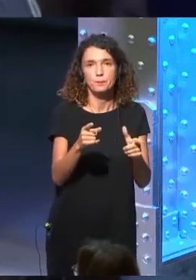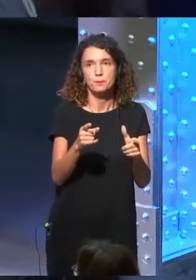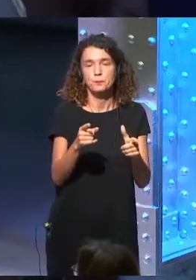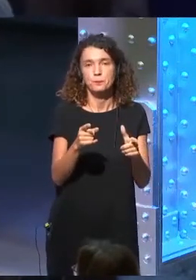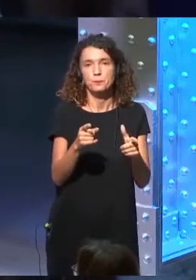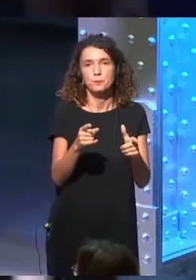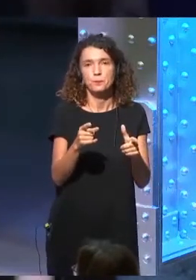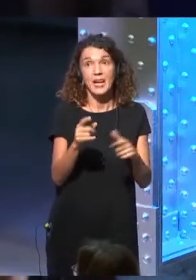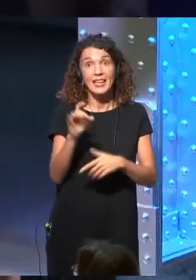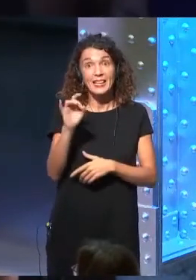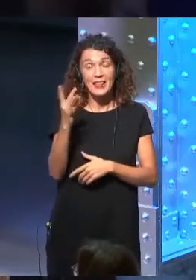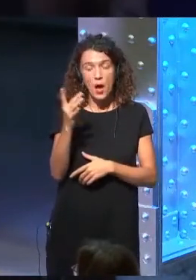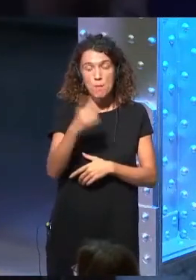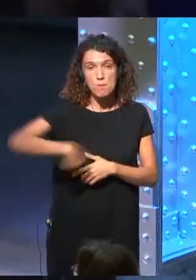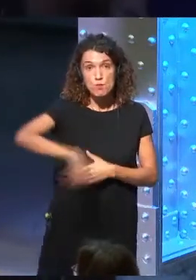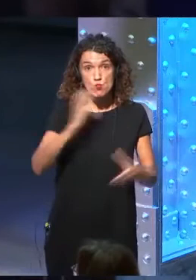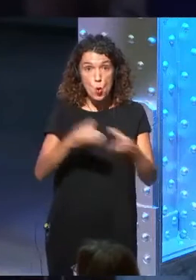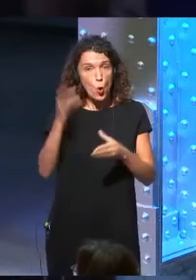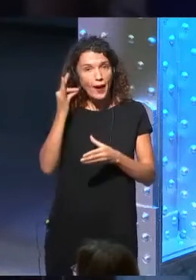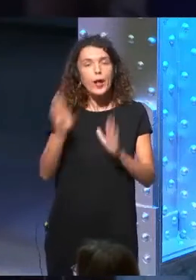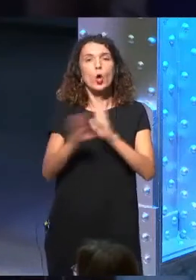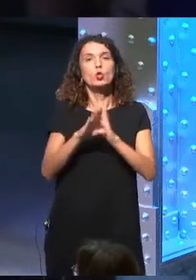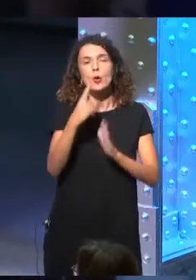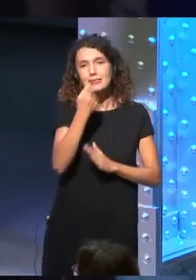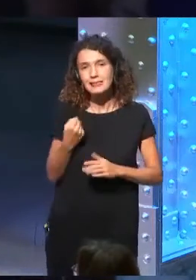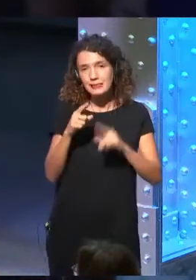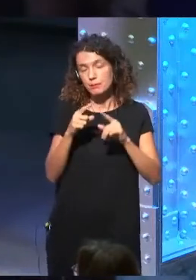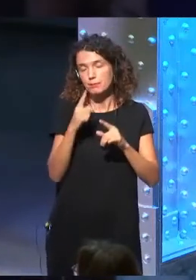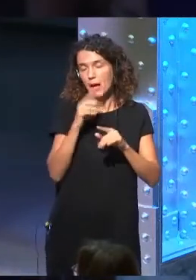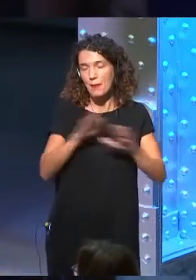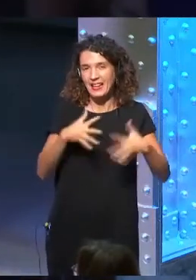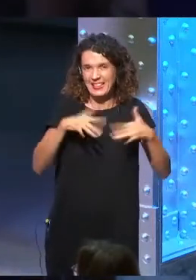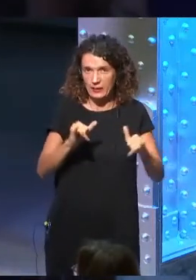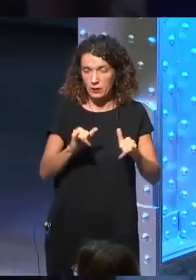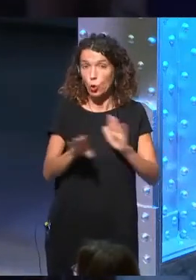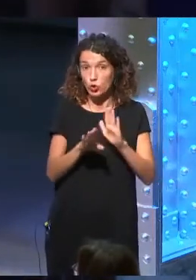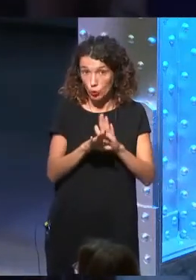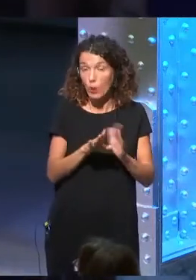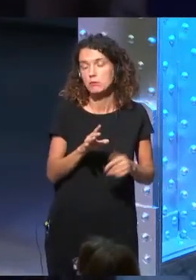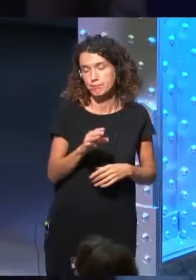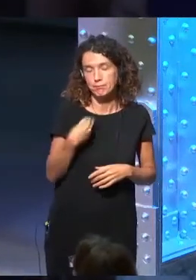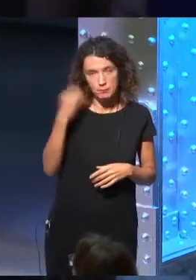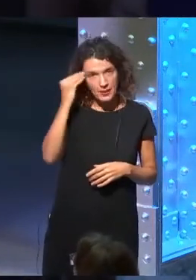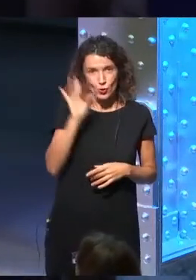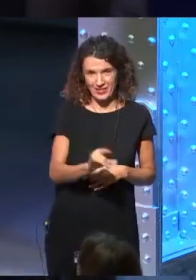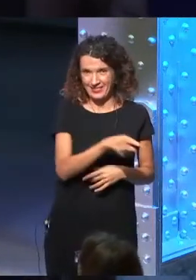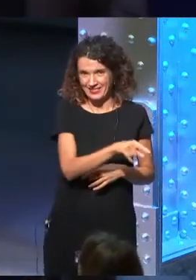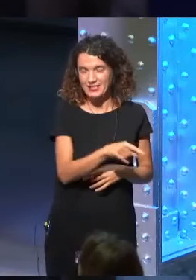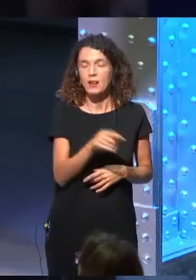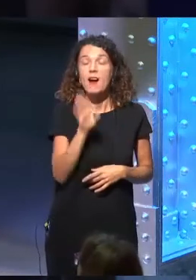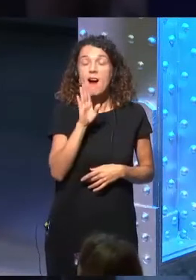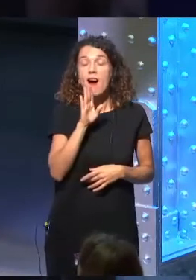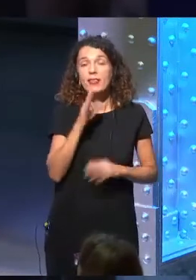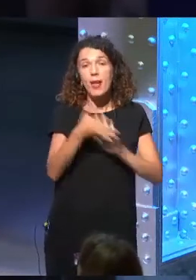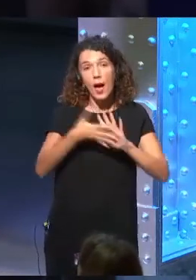always about in the first place? In my experience, whatever you decide to say as a woman, if